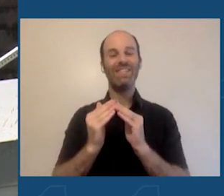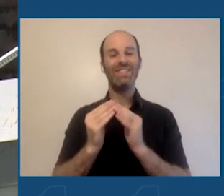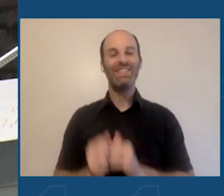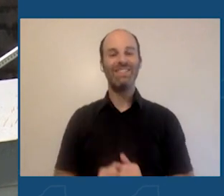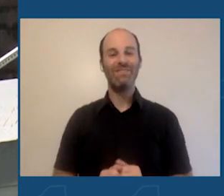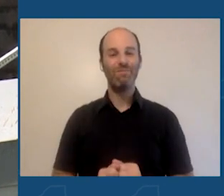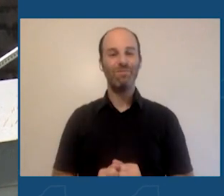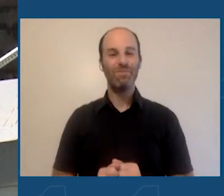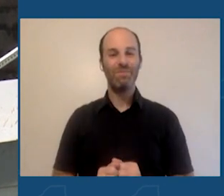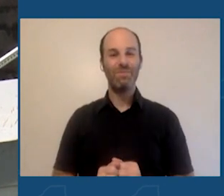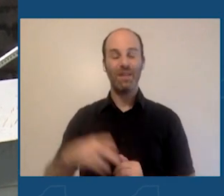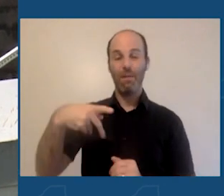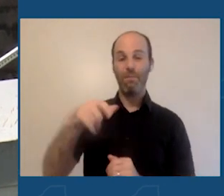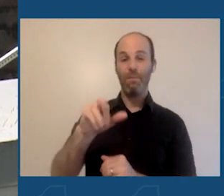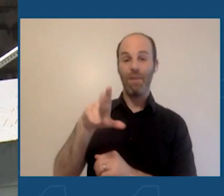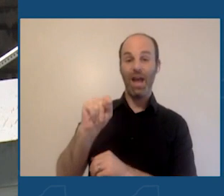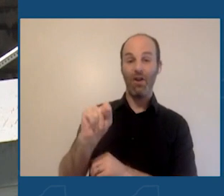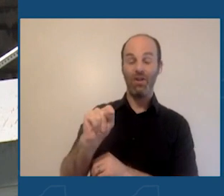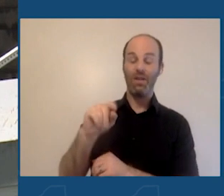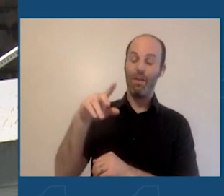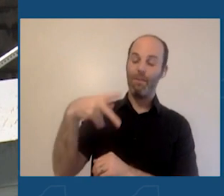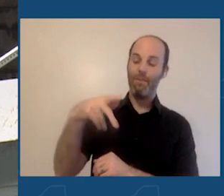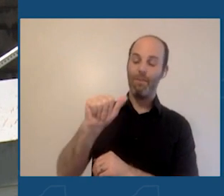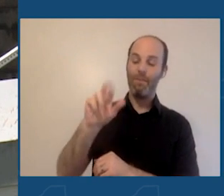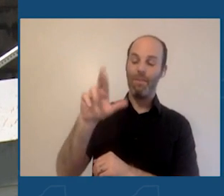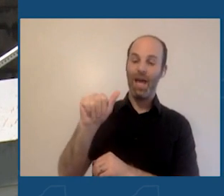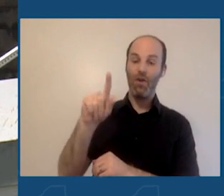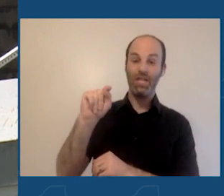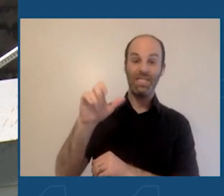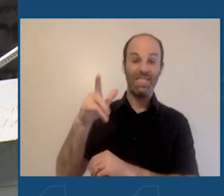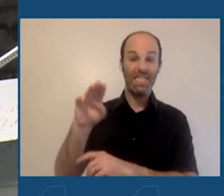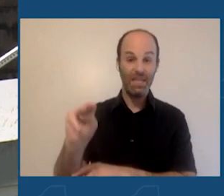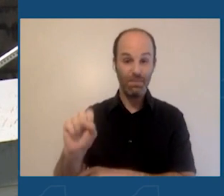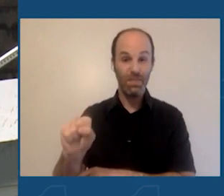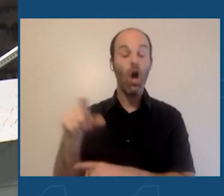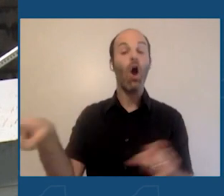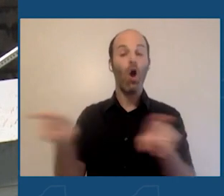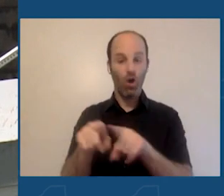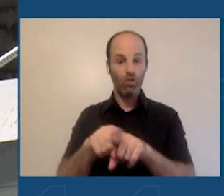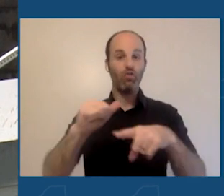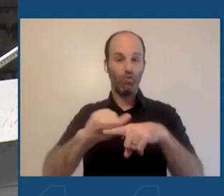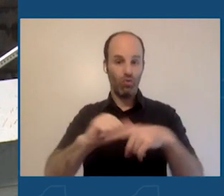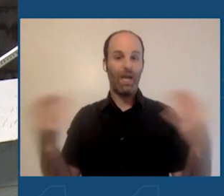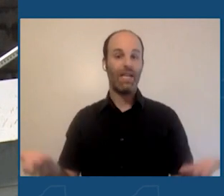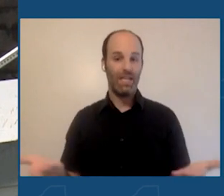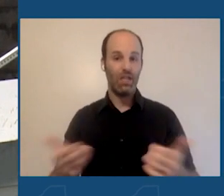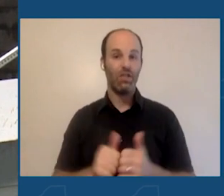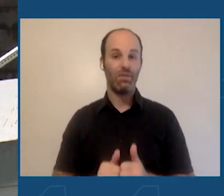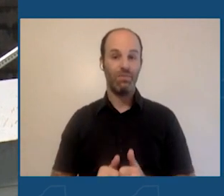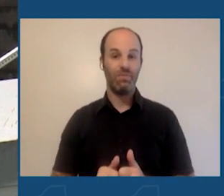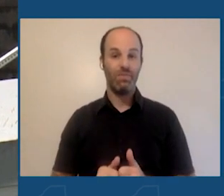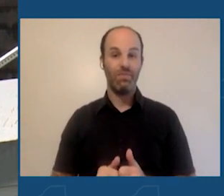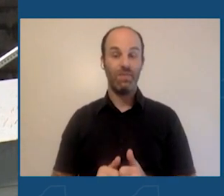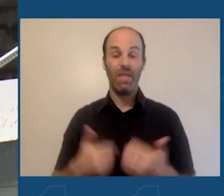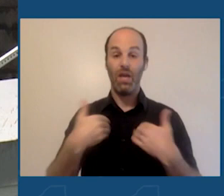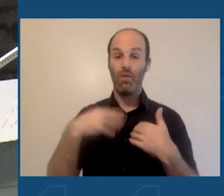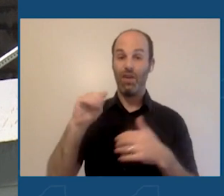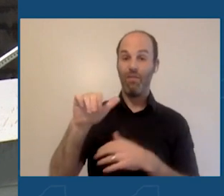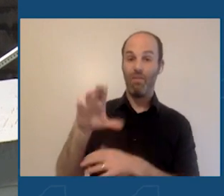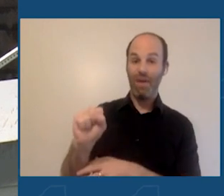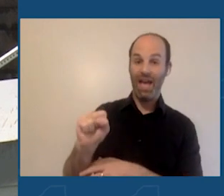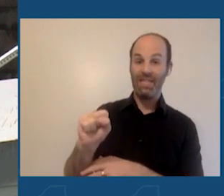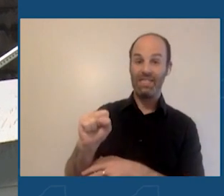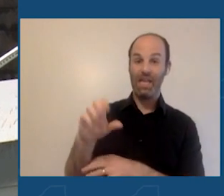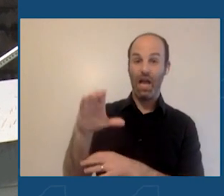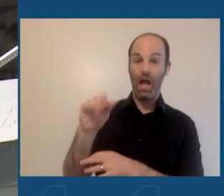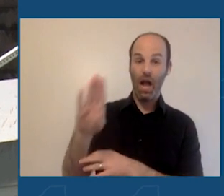Para teams are included. They also train and compete at our facilities. We have Max Cobb from United